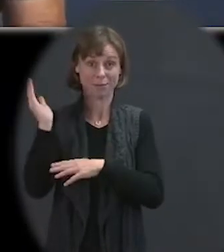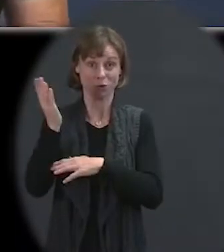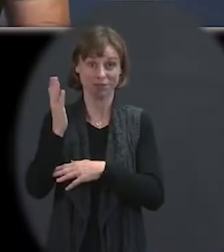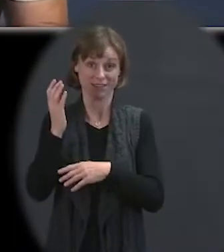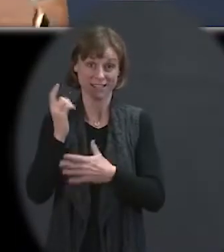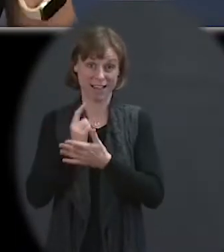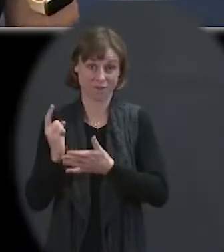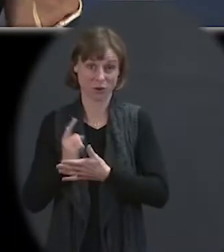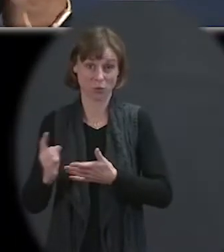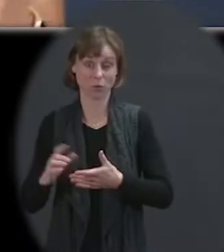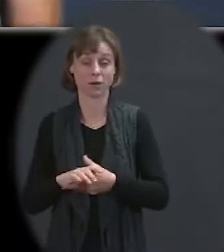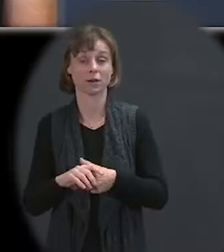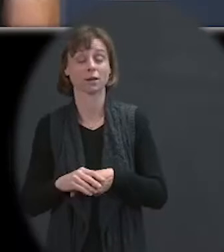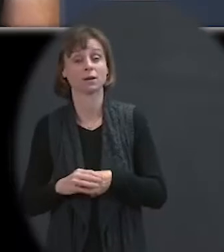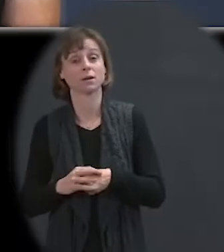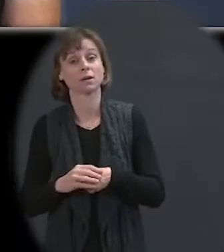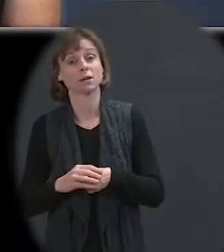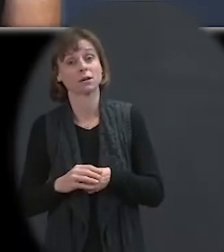concerning. But one of the